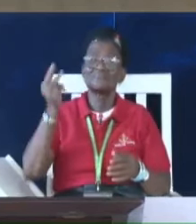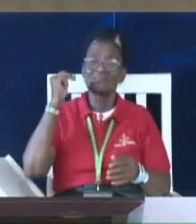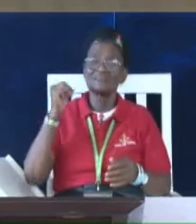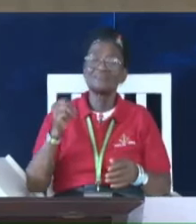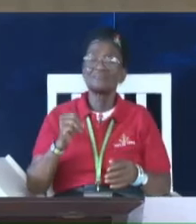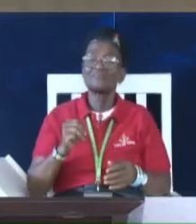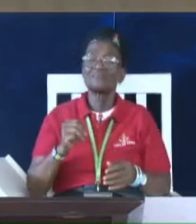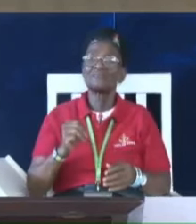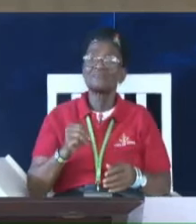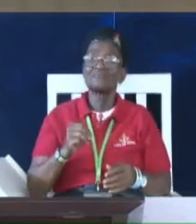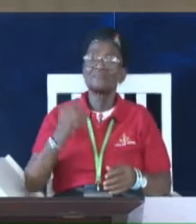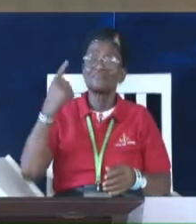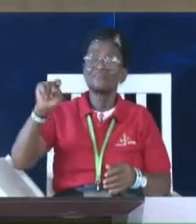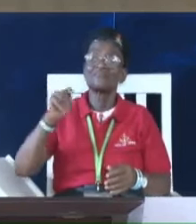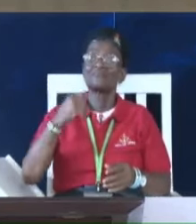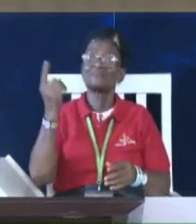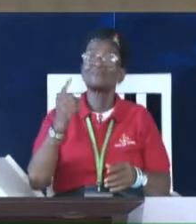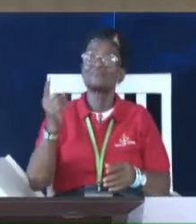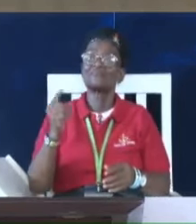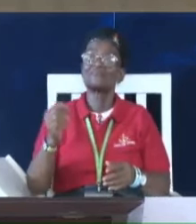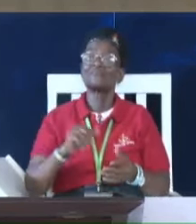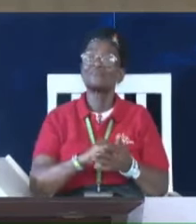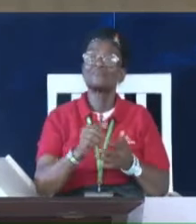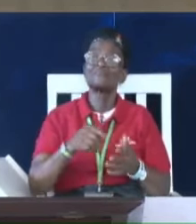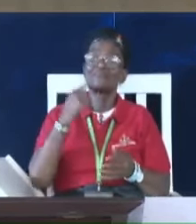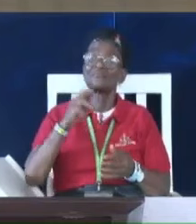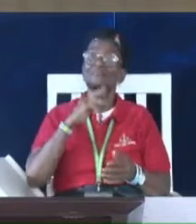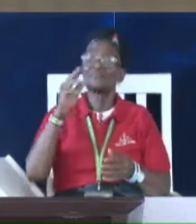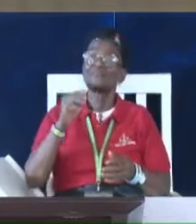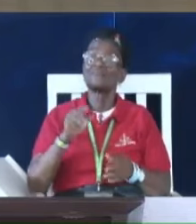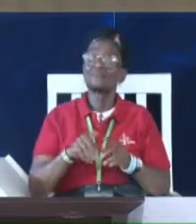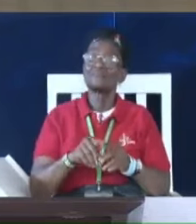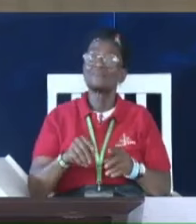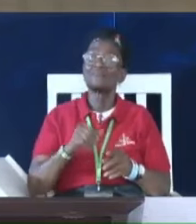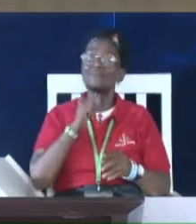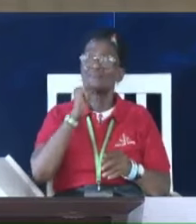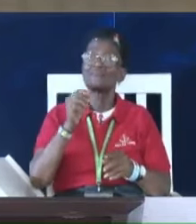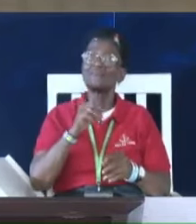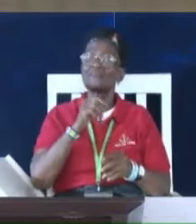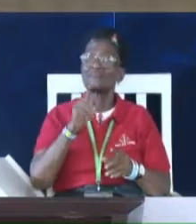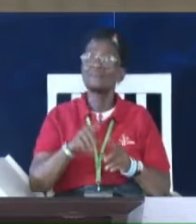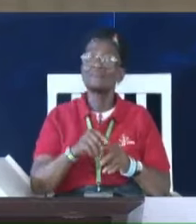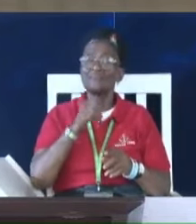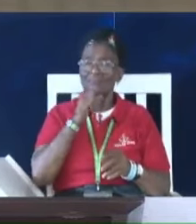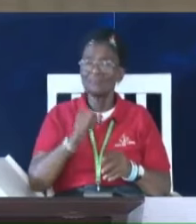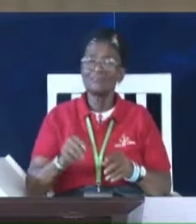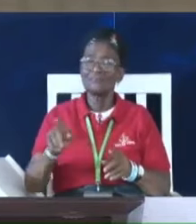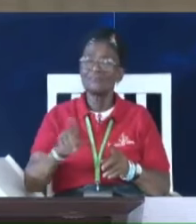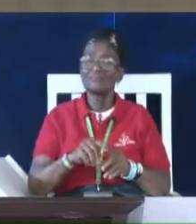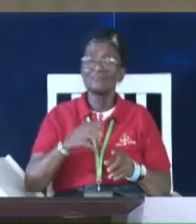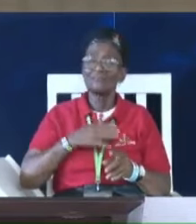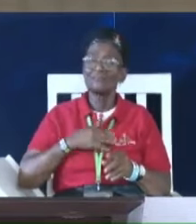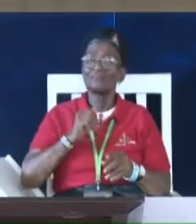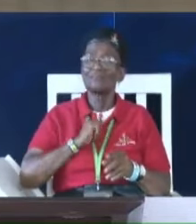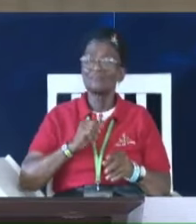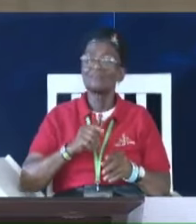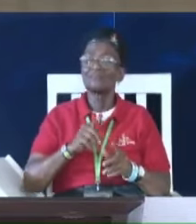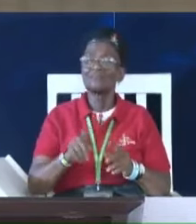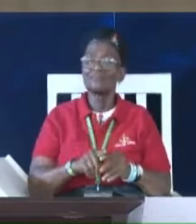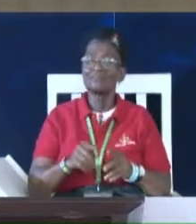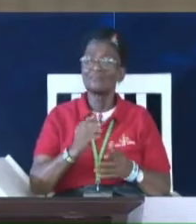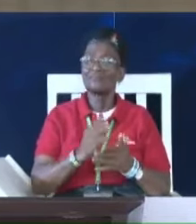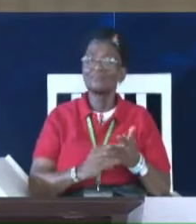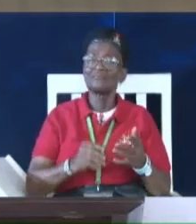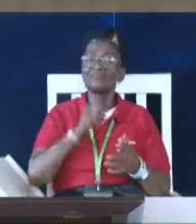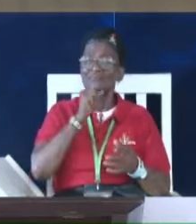for only those who are not as old as myself. And there are some older people here tonight. We want to dance to God. We